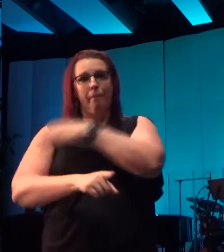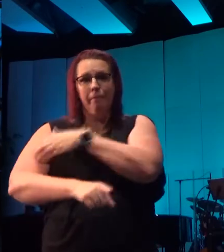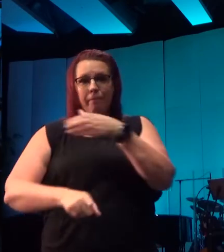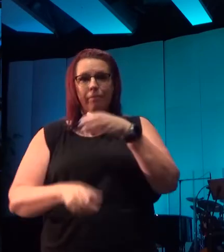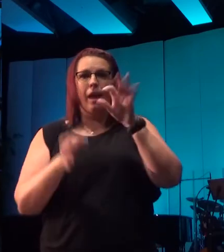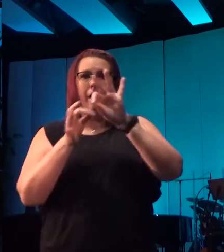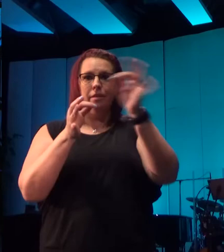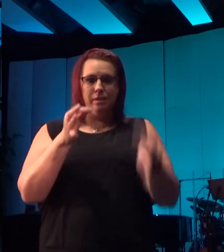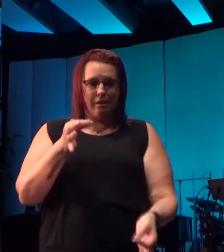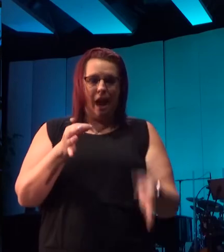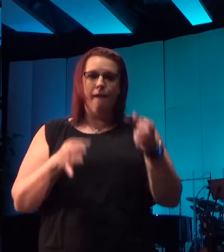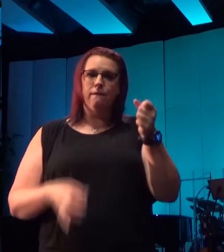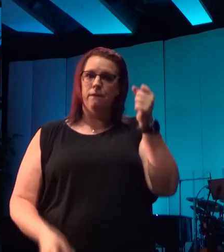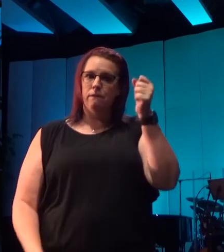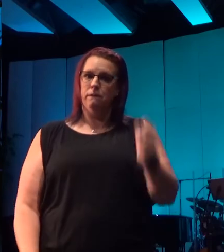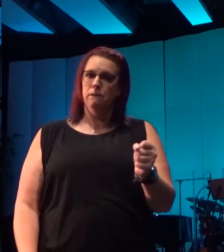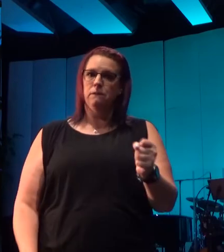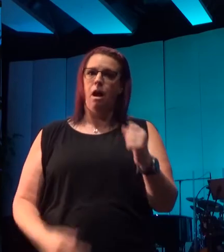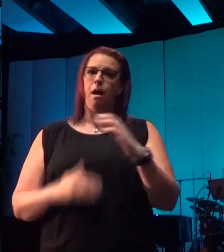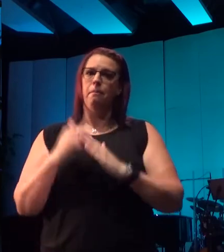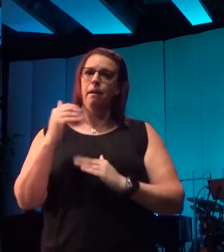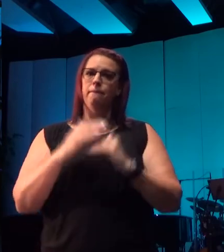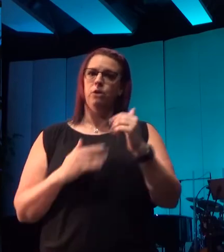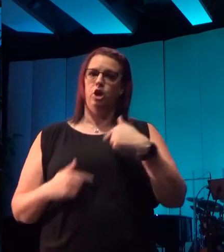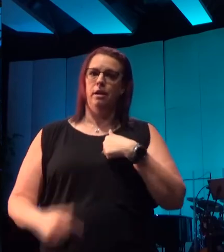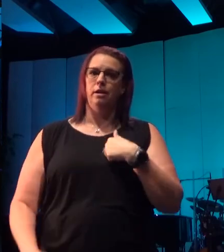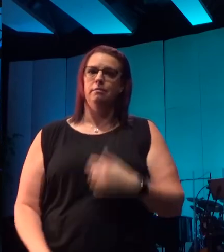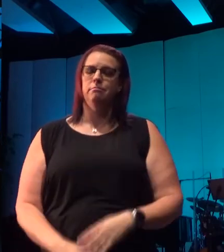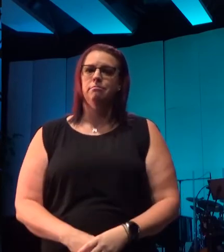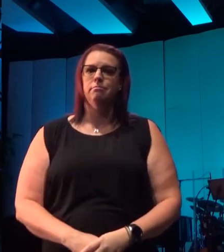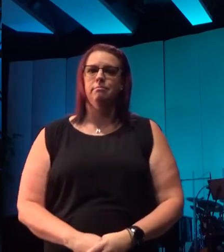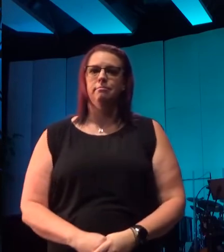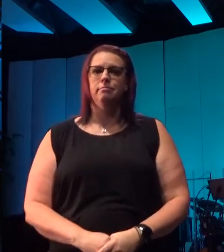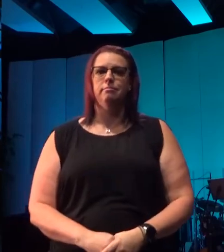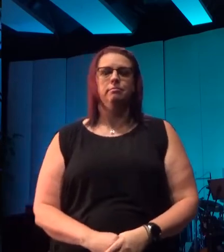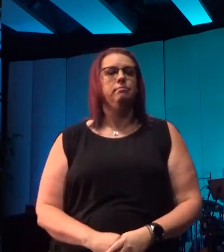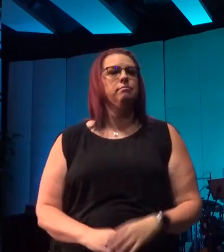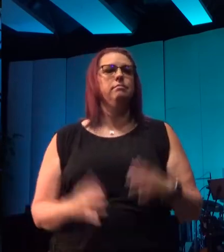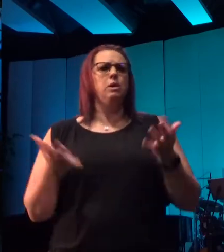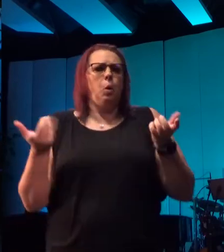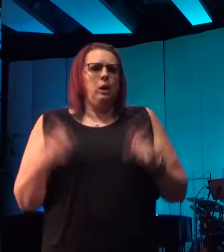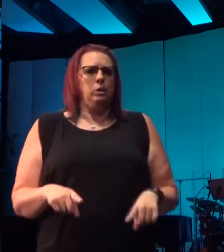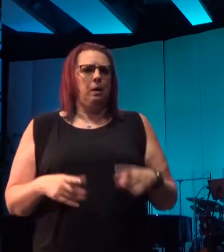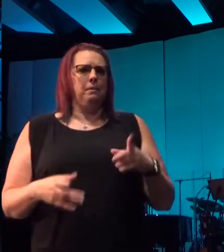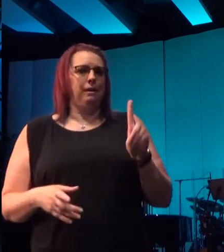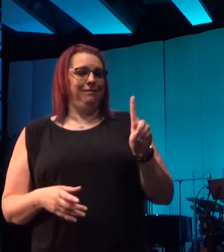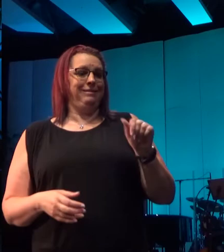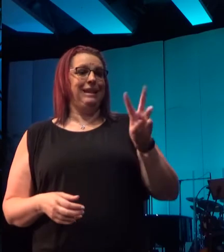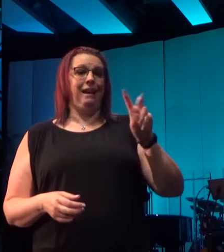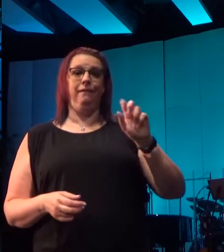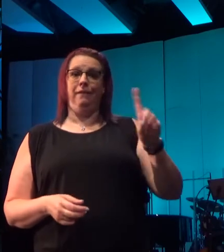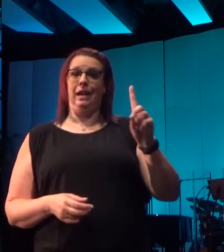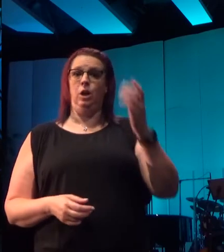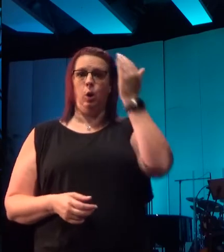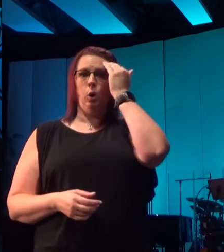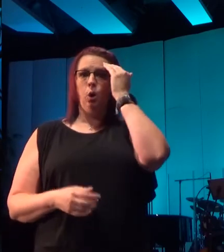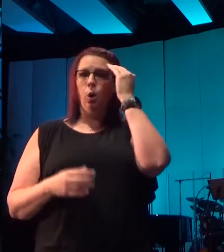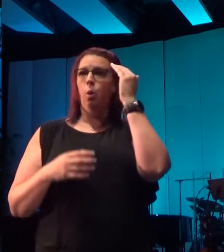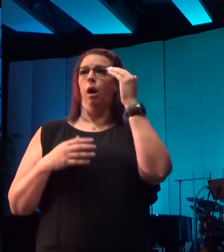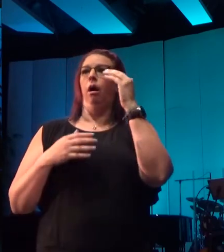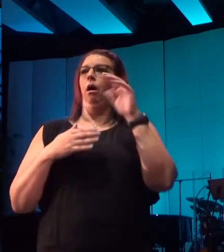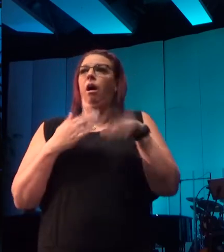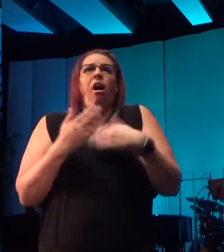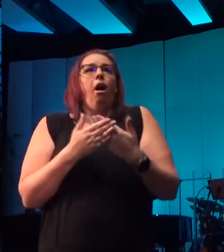they comfort me. You see, David knew all about the high times in life, but he